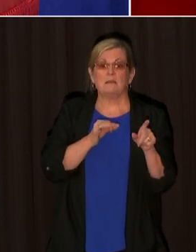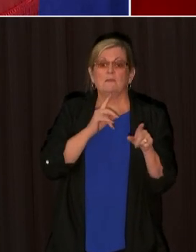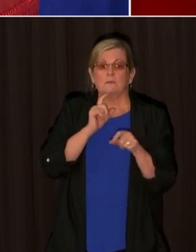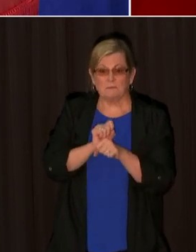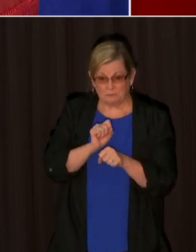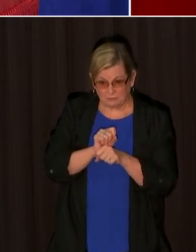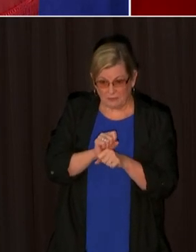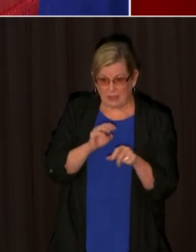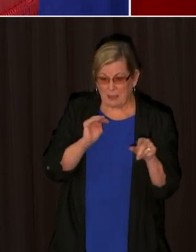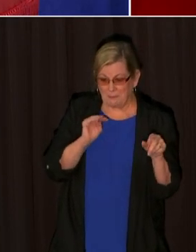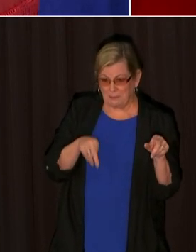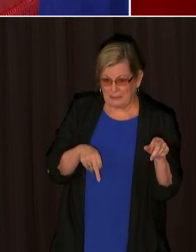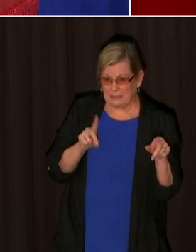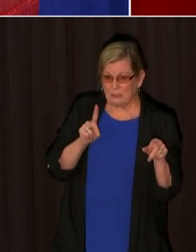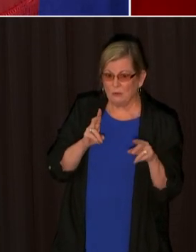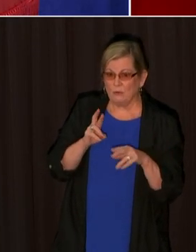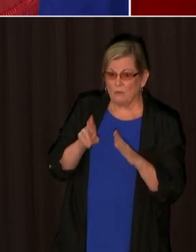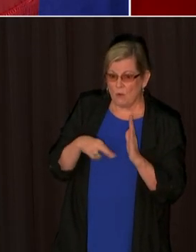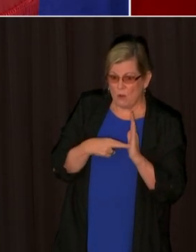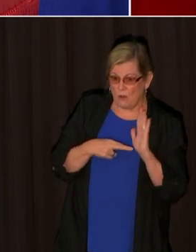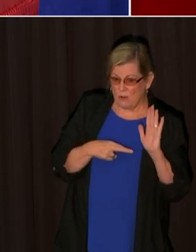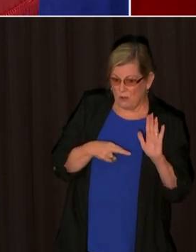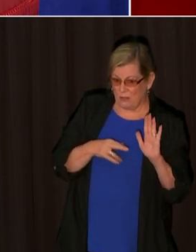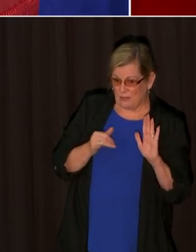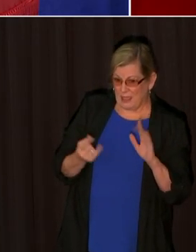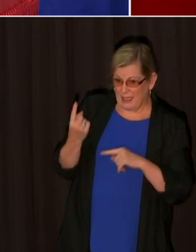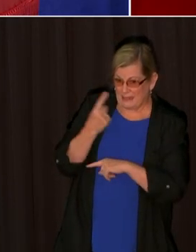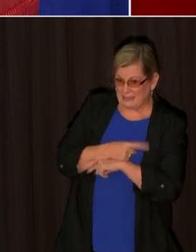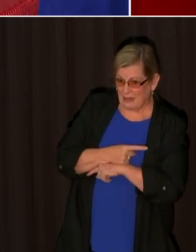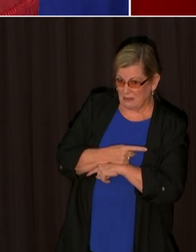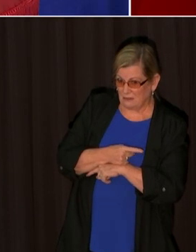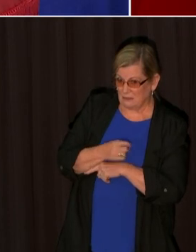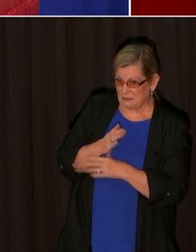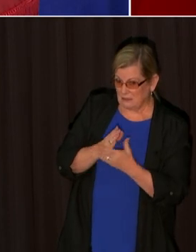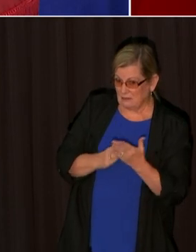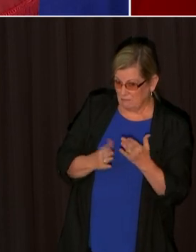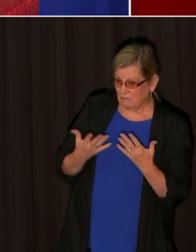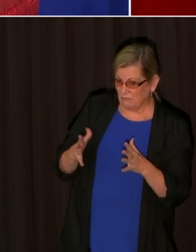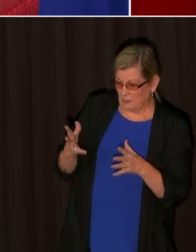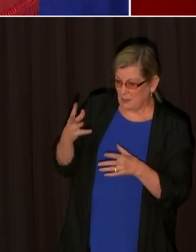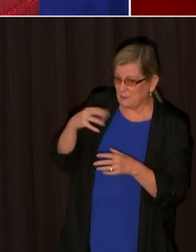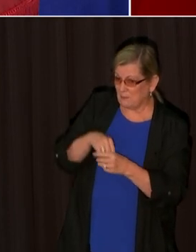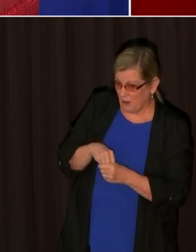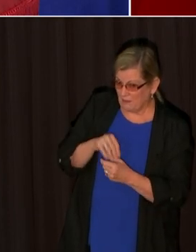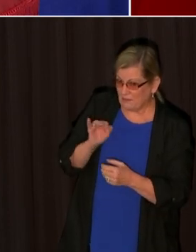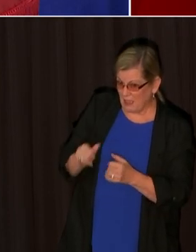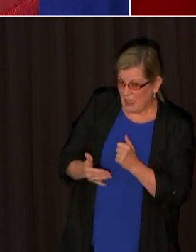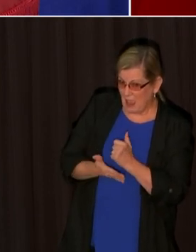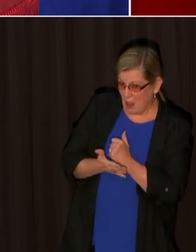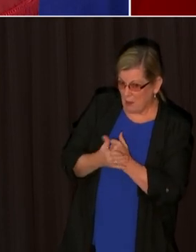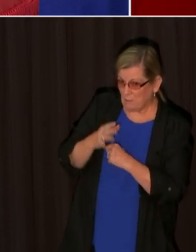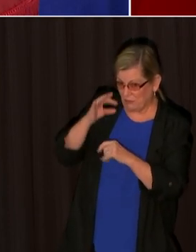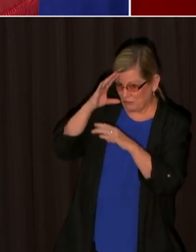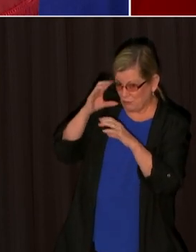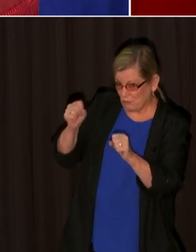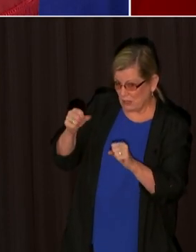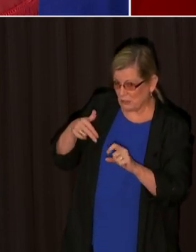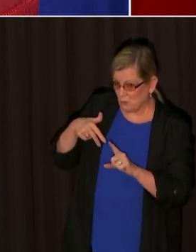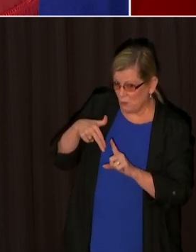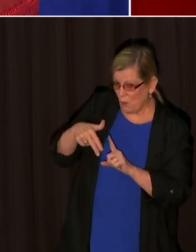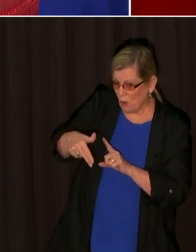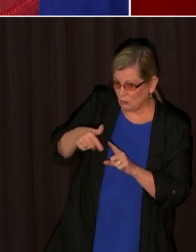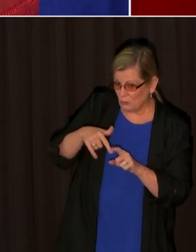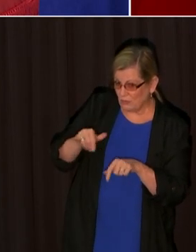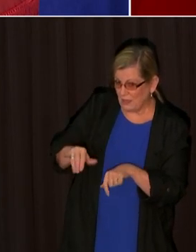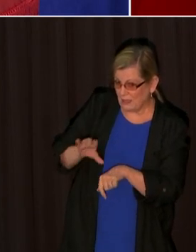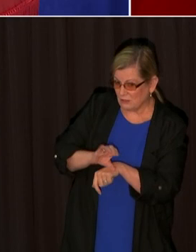MPD's role was that day, that in fact that maybe they did participate in helping the president make that move?